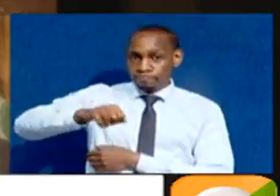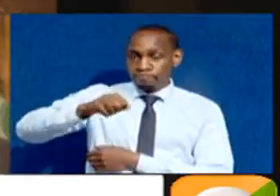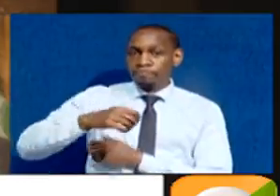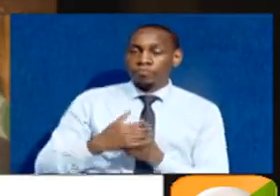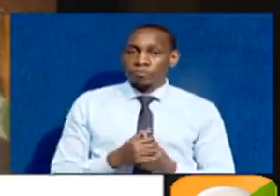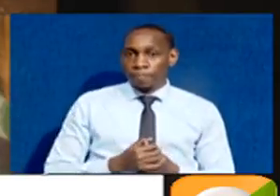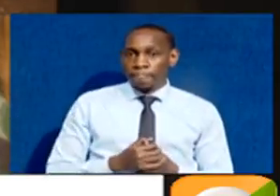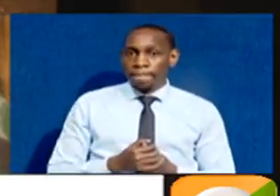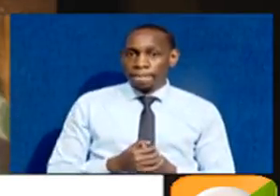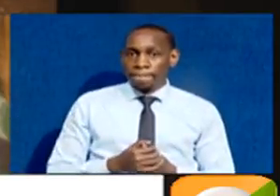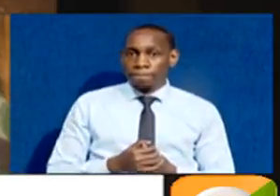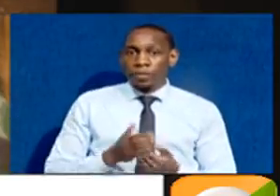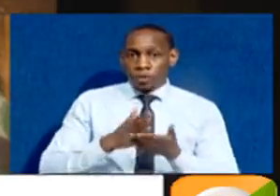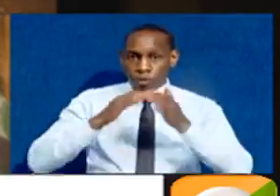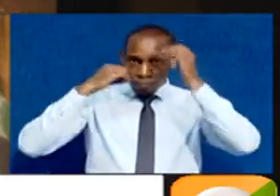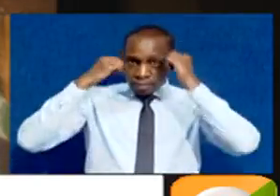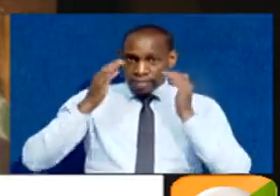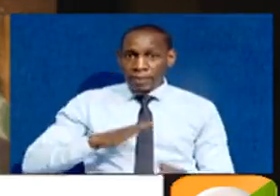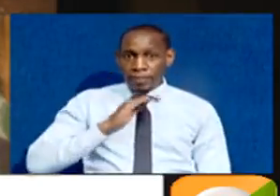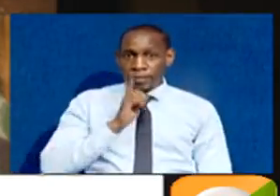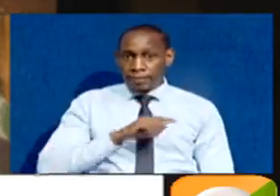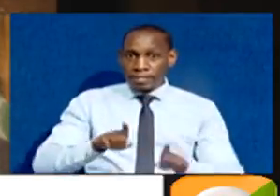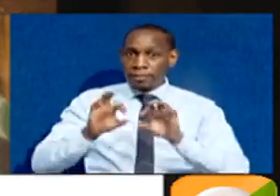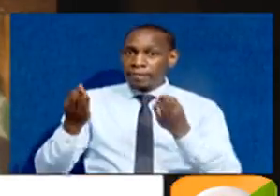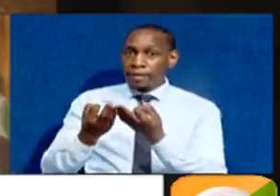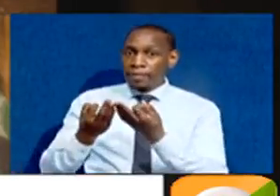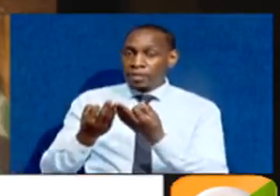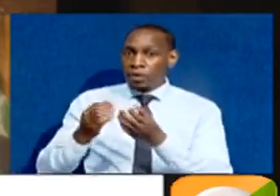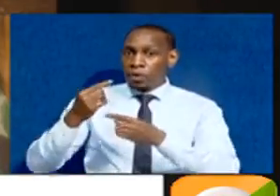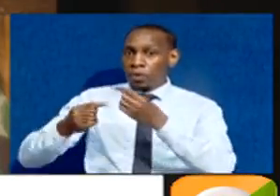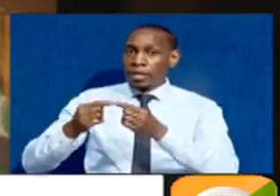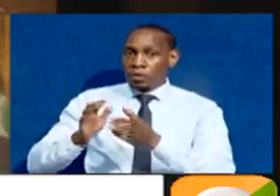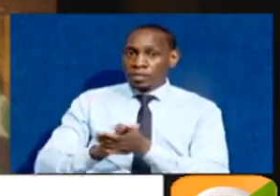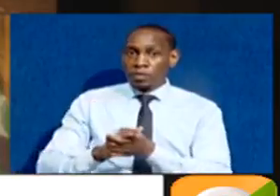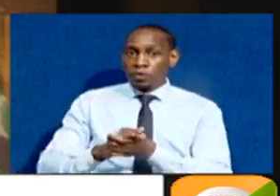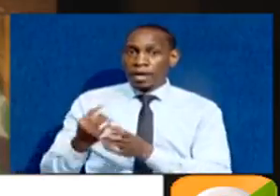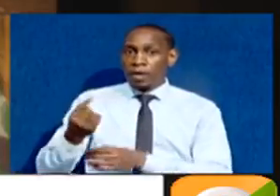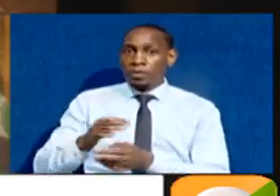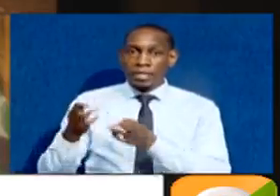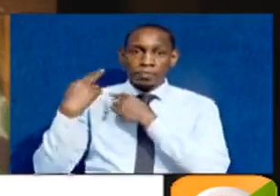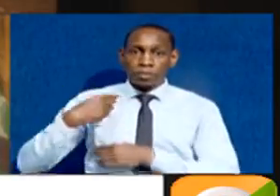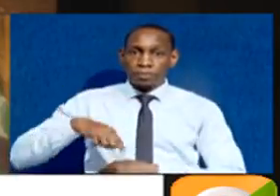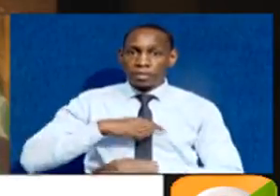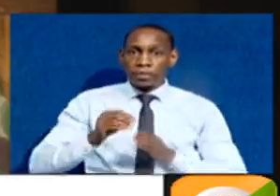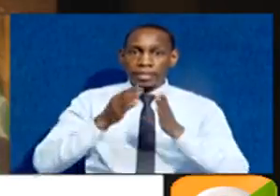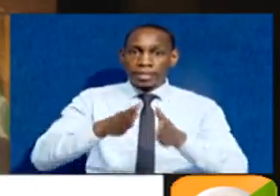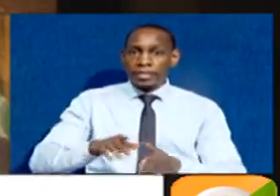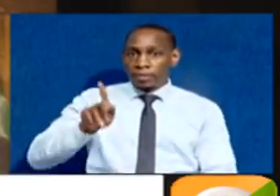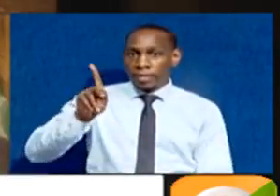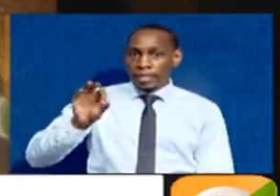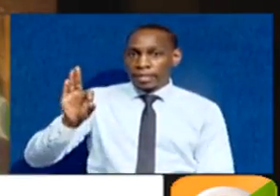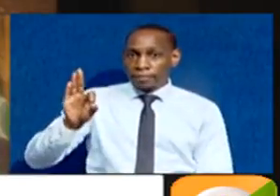there has been fallen soldiers families are left behind it is our job as leaders of the kenya defense